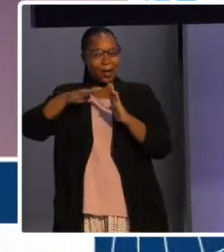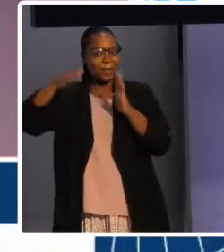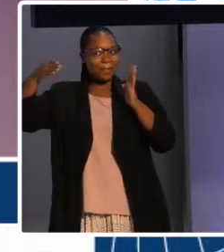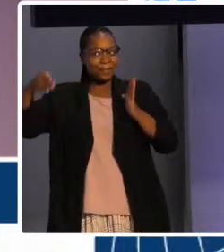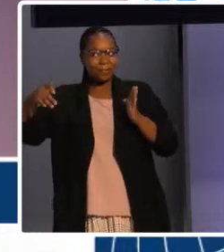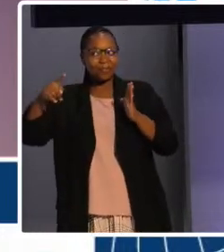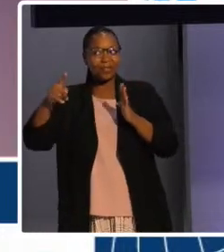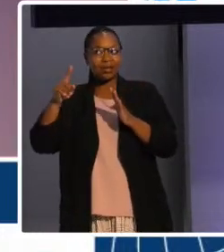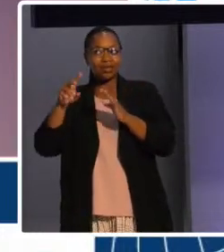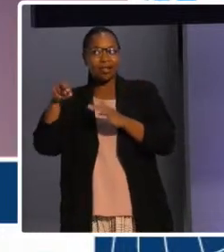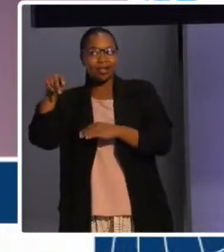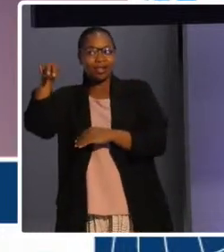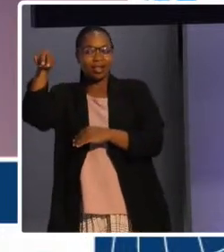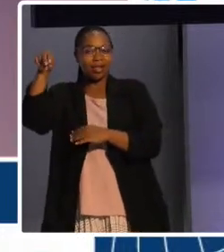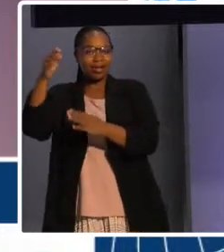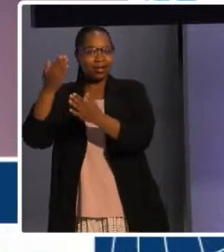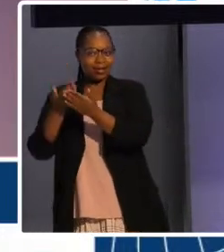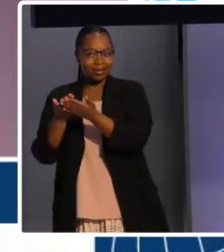we also invite you,